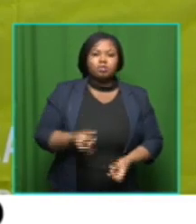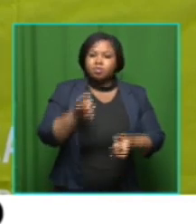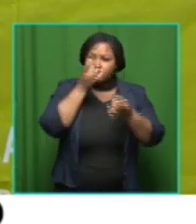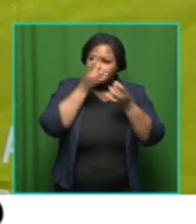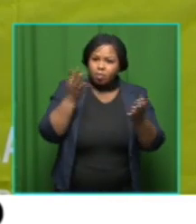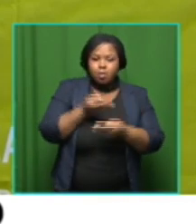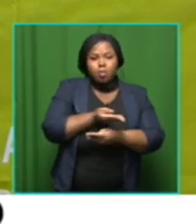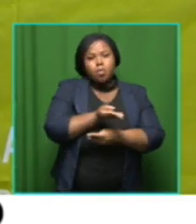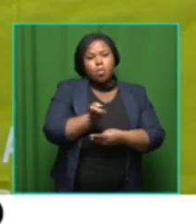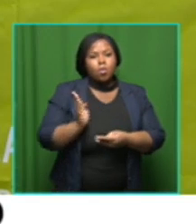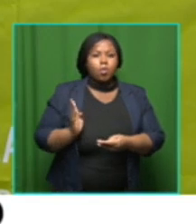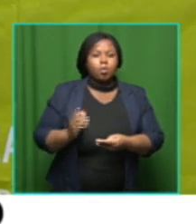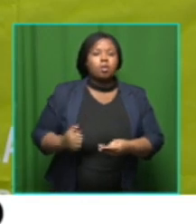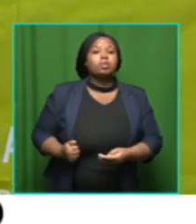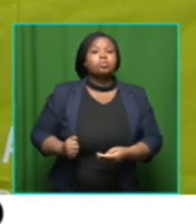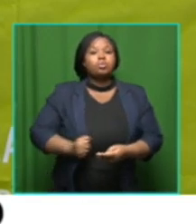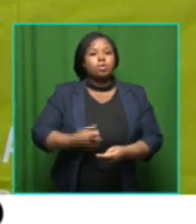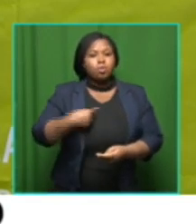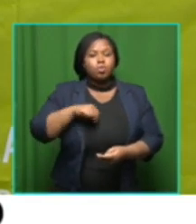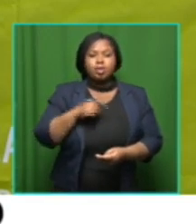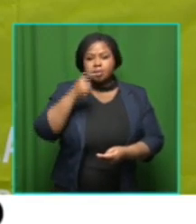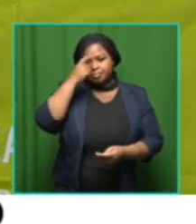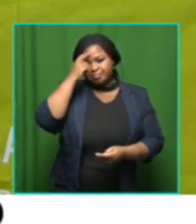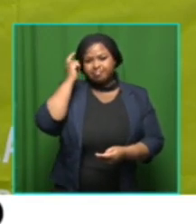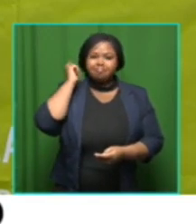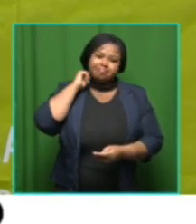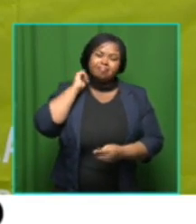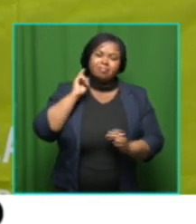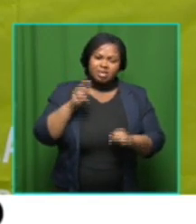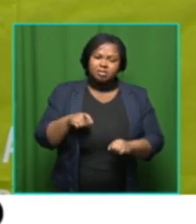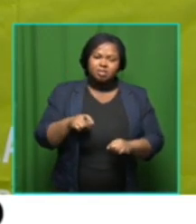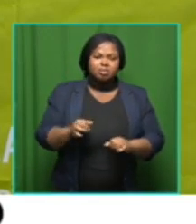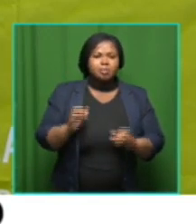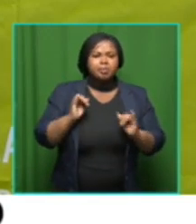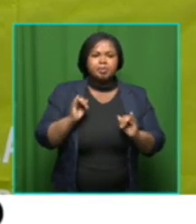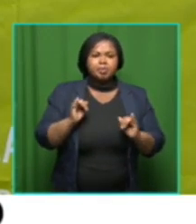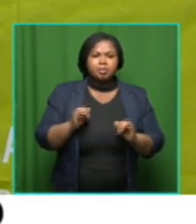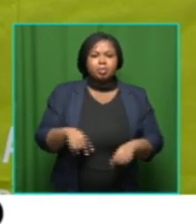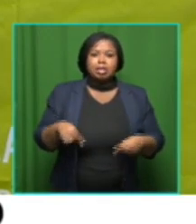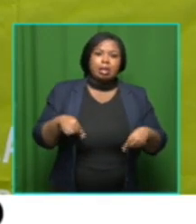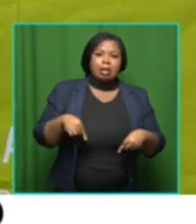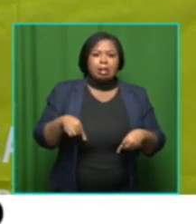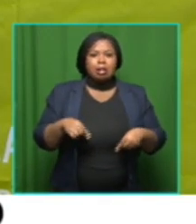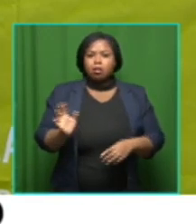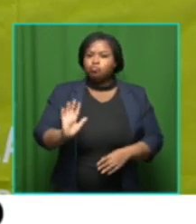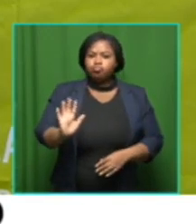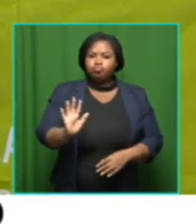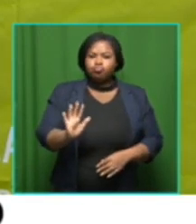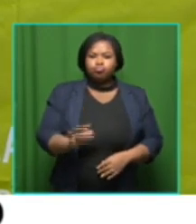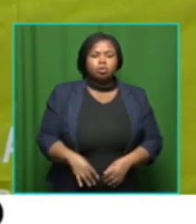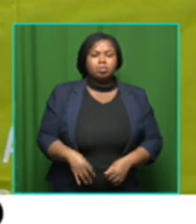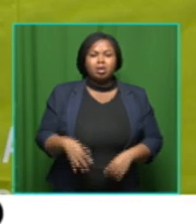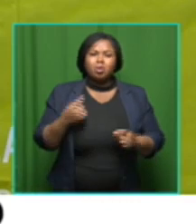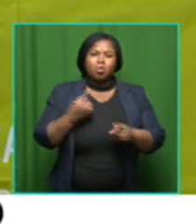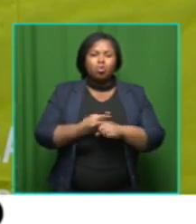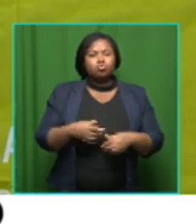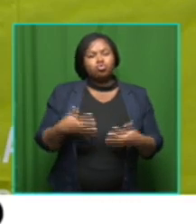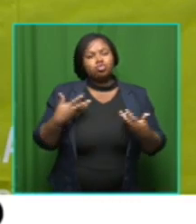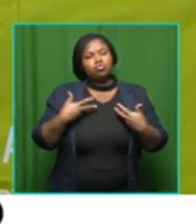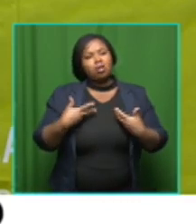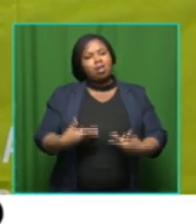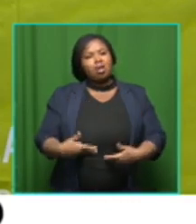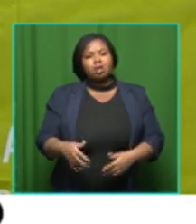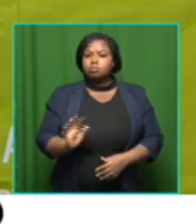everybody is that we need to take the issue seriously. Not that we must panic, but it means we must not be complacent. So as we